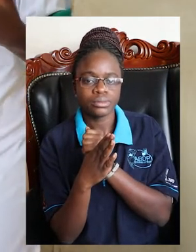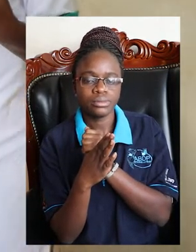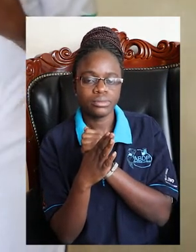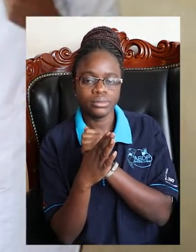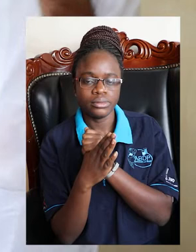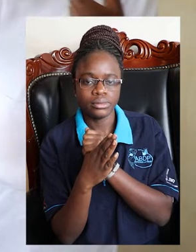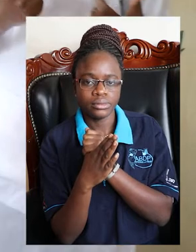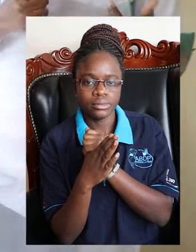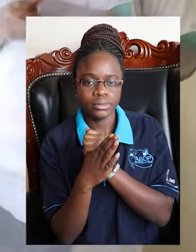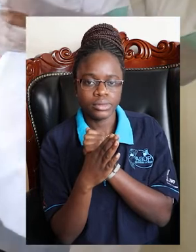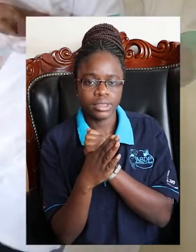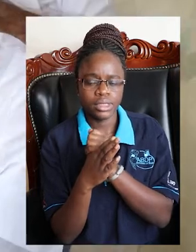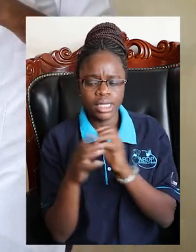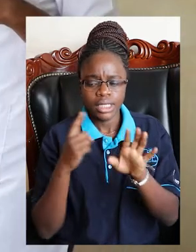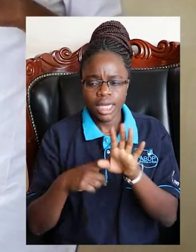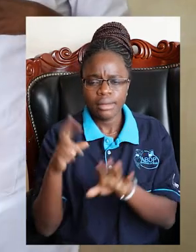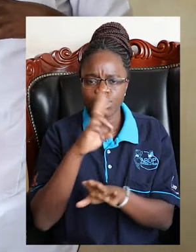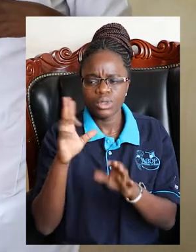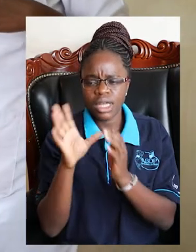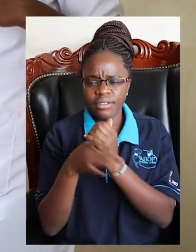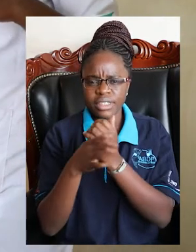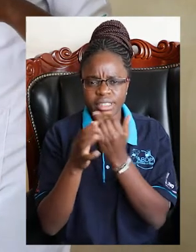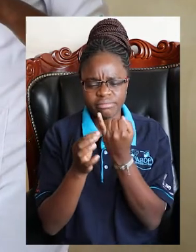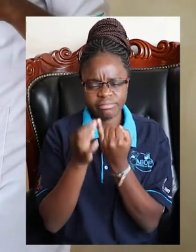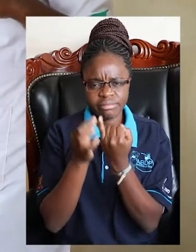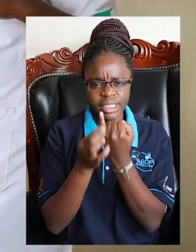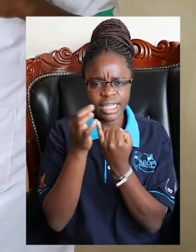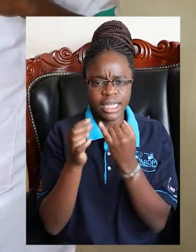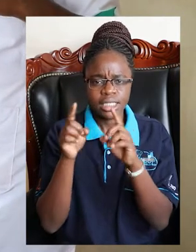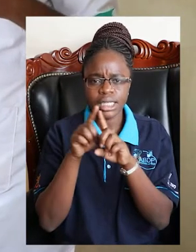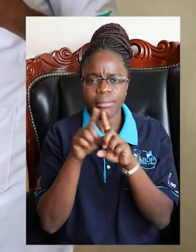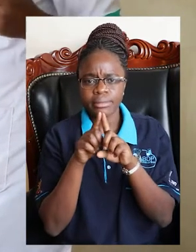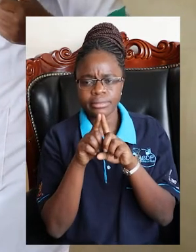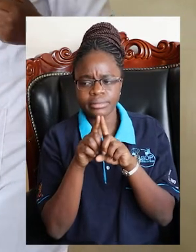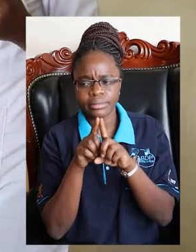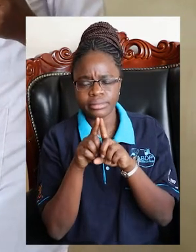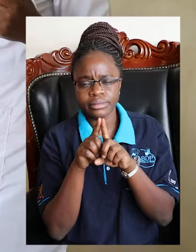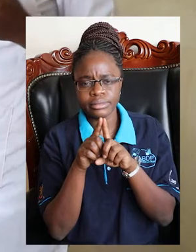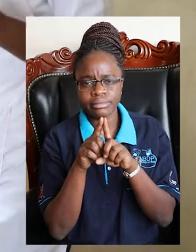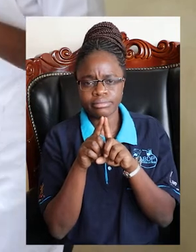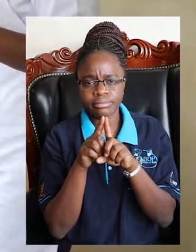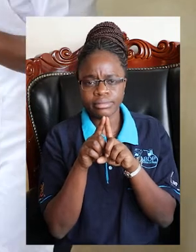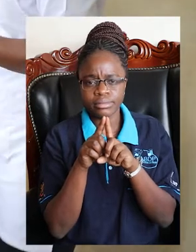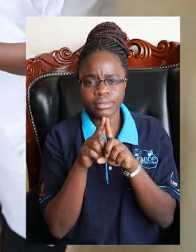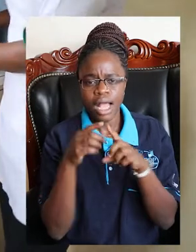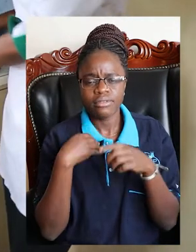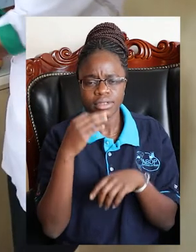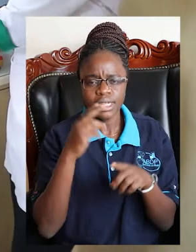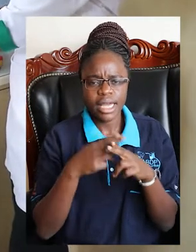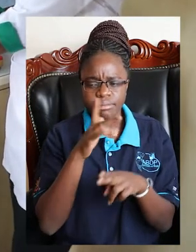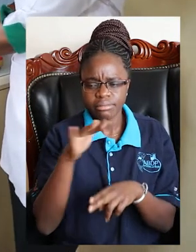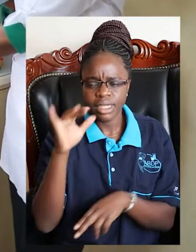the fish sorghum pilau. So for fish fingers, we used fish itself. That is the fish